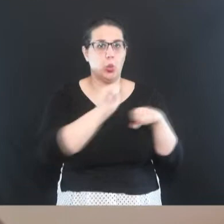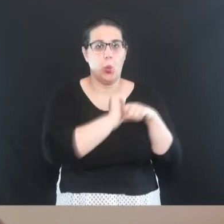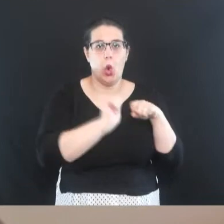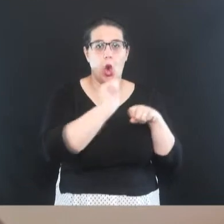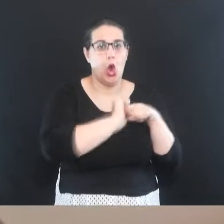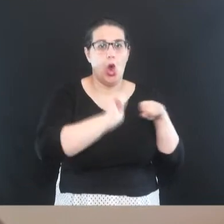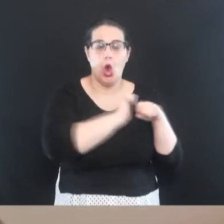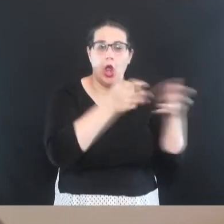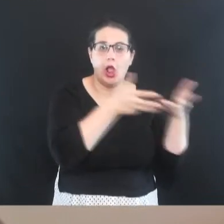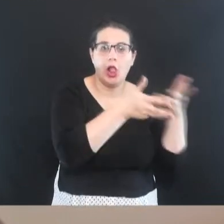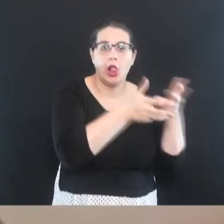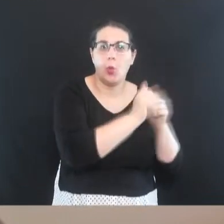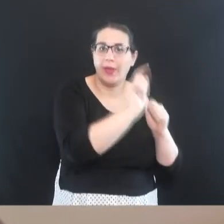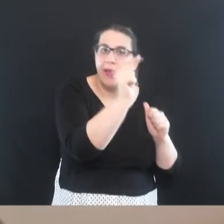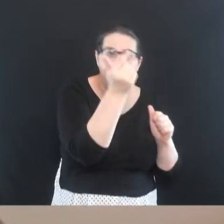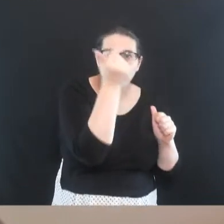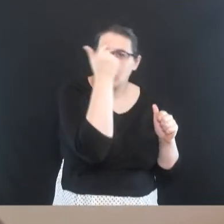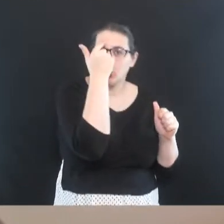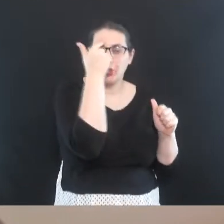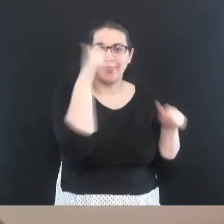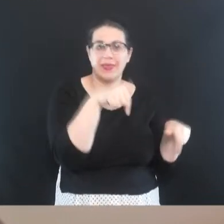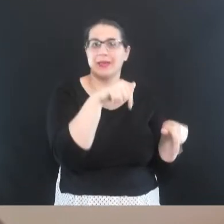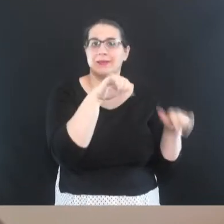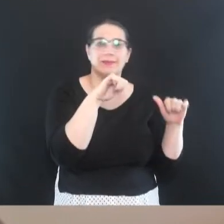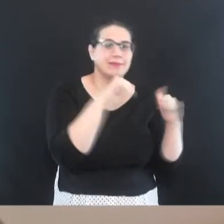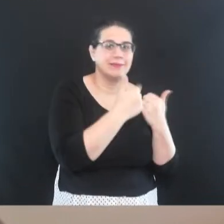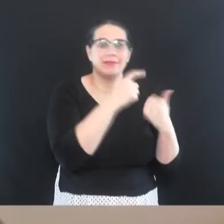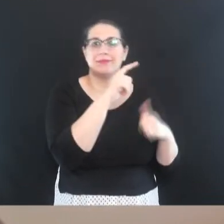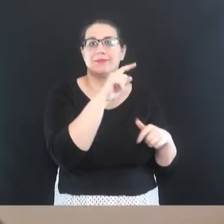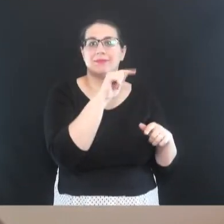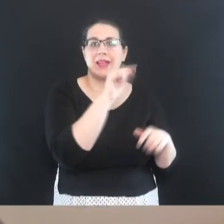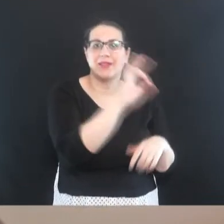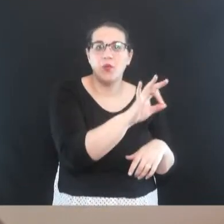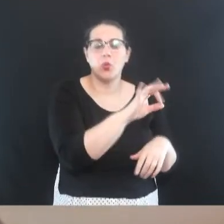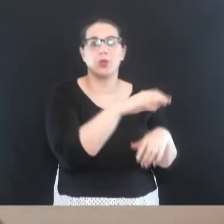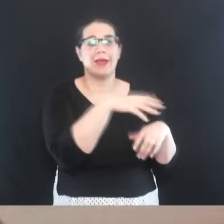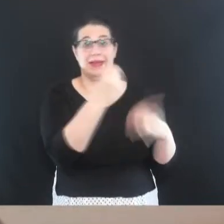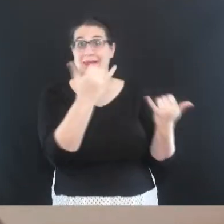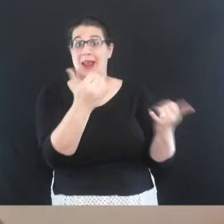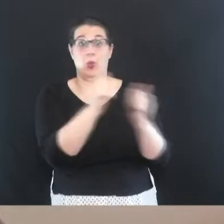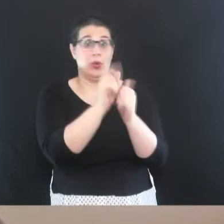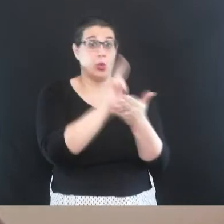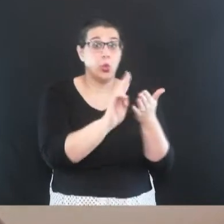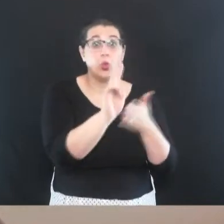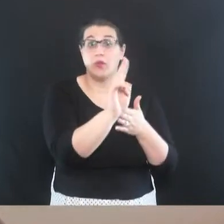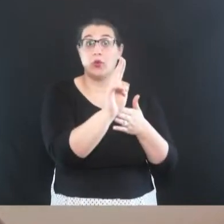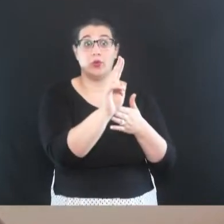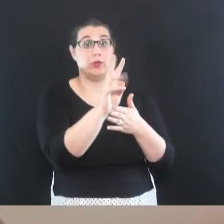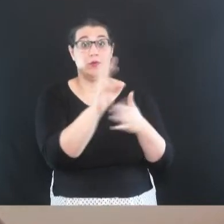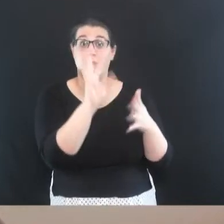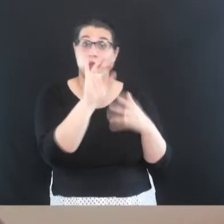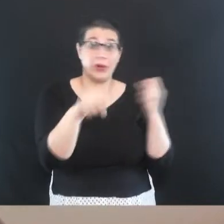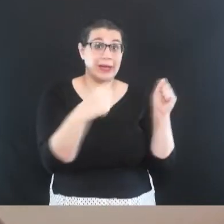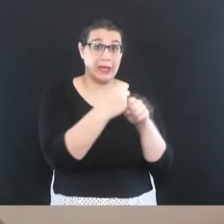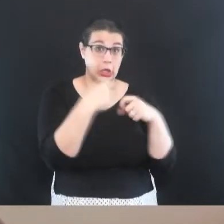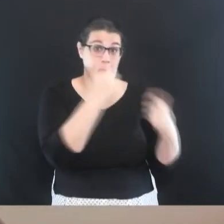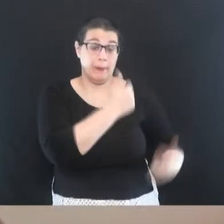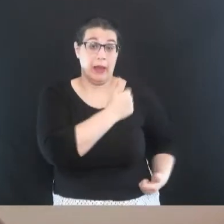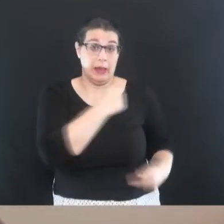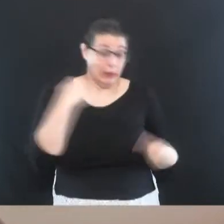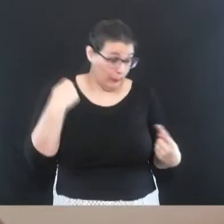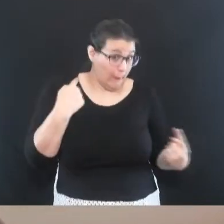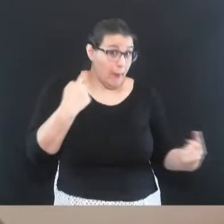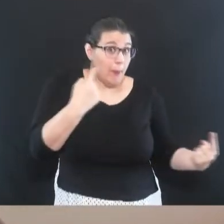the governor and the interagency task force, and now with the university, or my almost 40 years of military